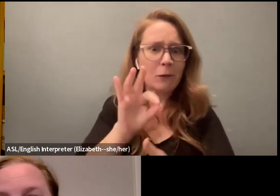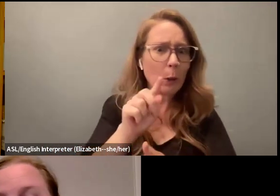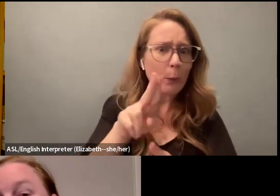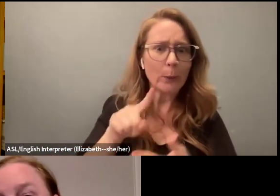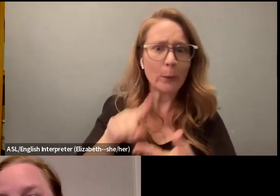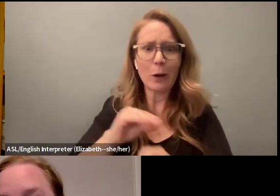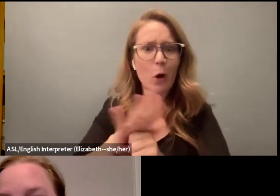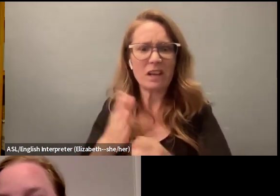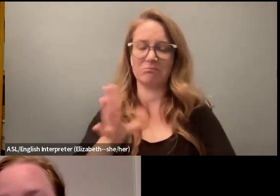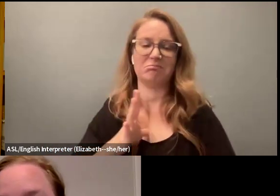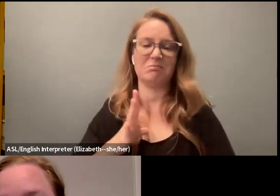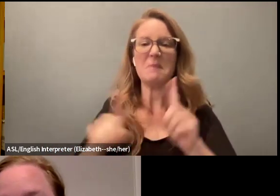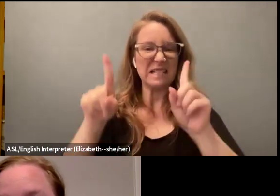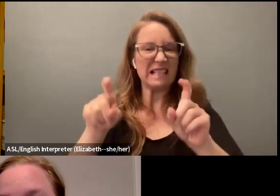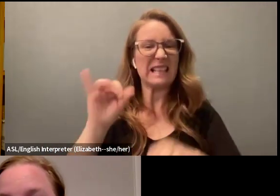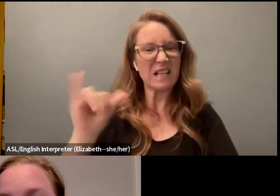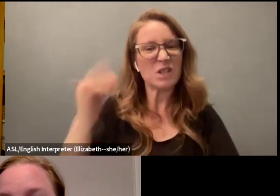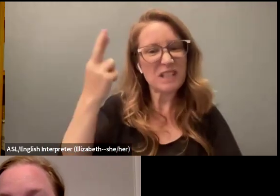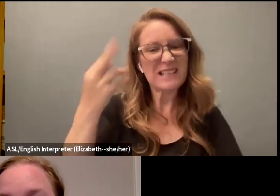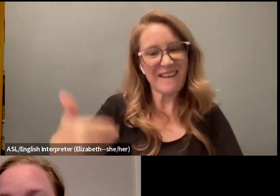or COVID, but that's what the test is for.